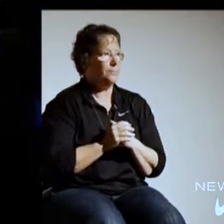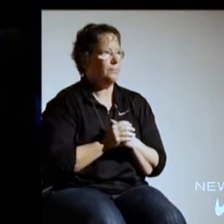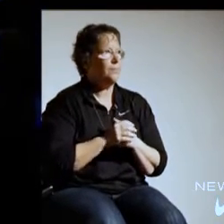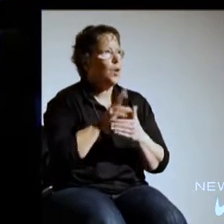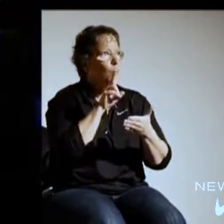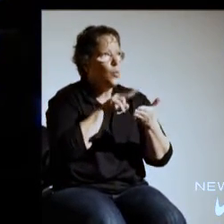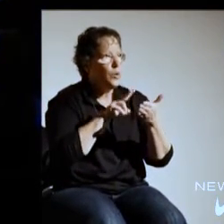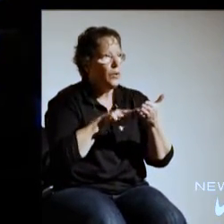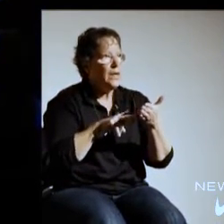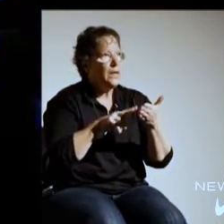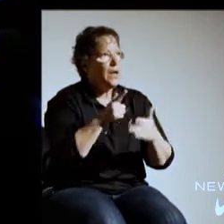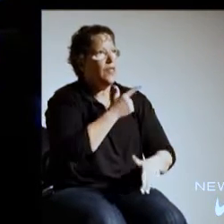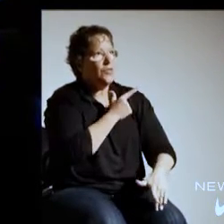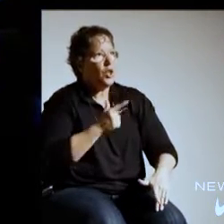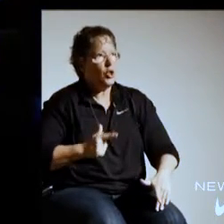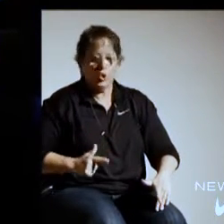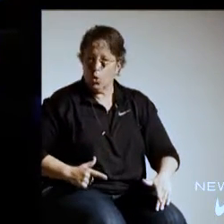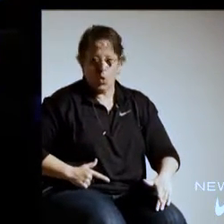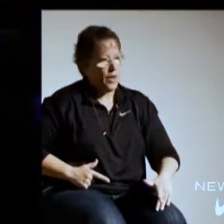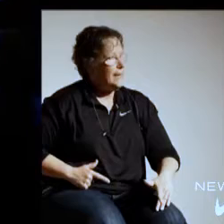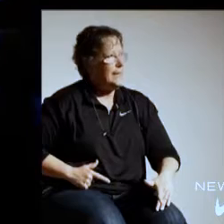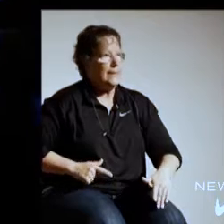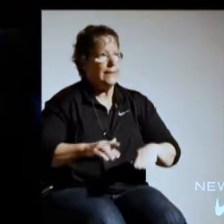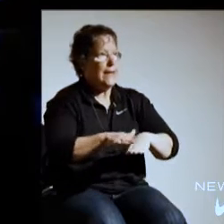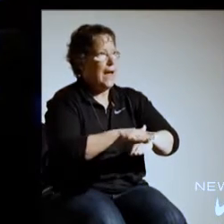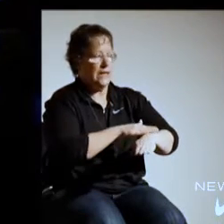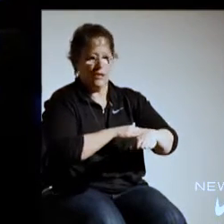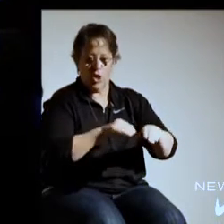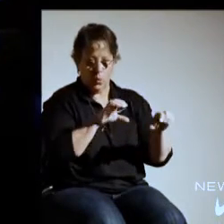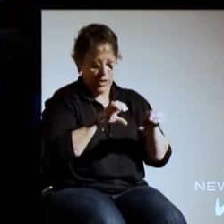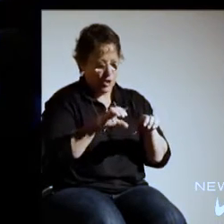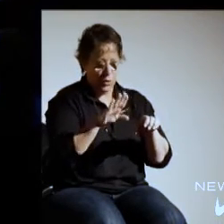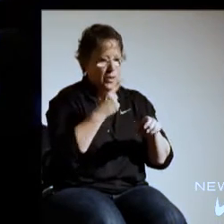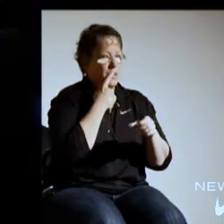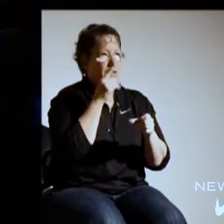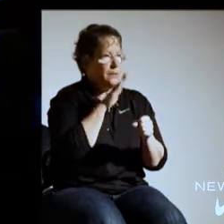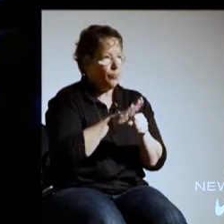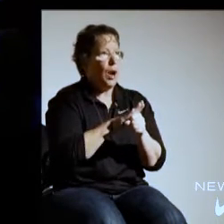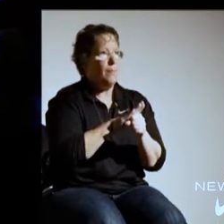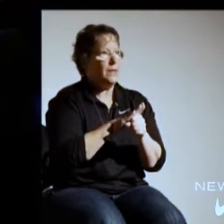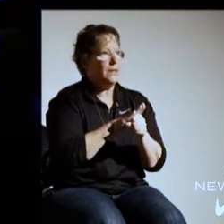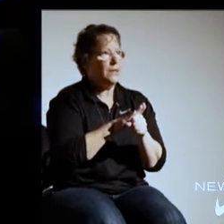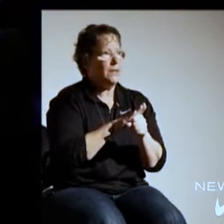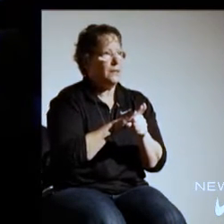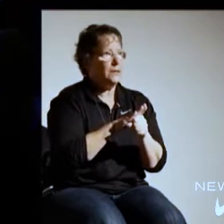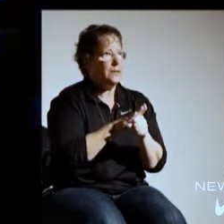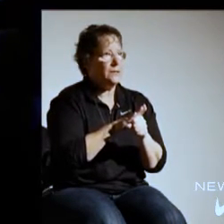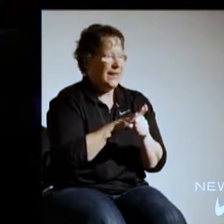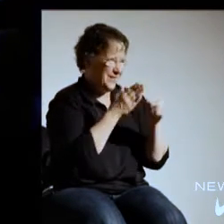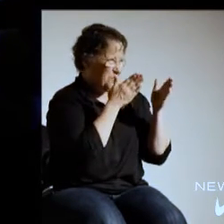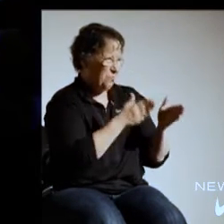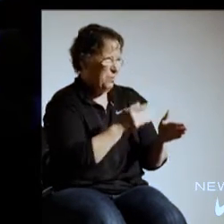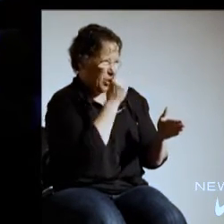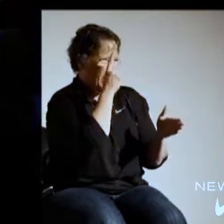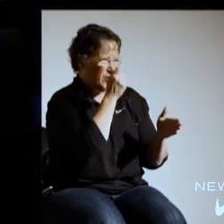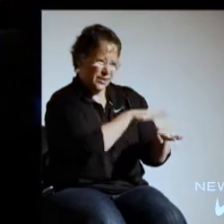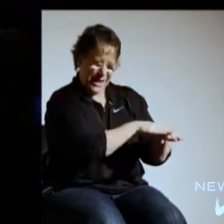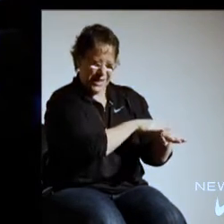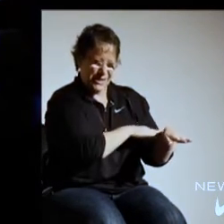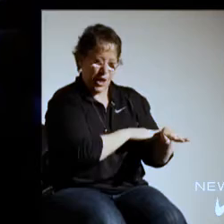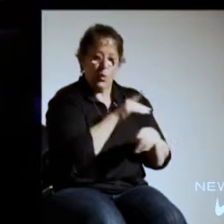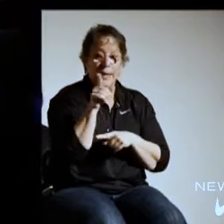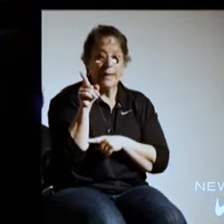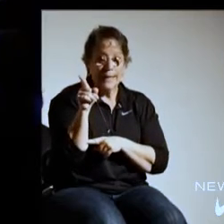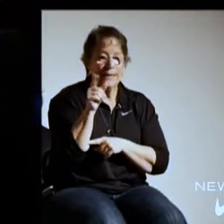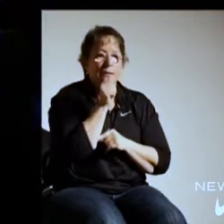says, "The Lord is not slow in keeping His promise, as some understand slowness. Instead, He is patient